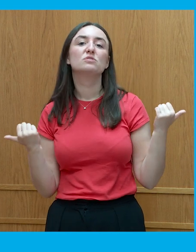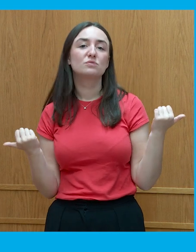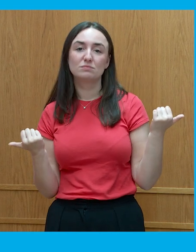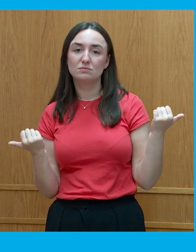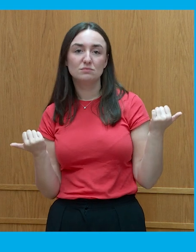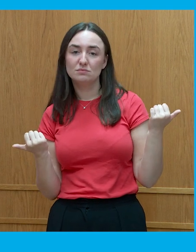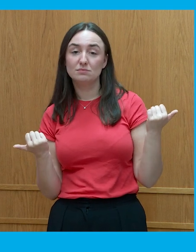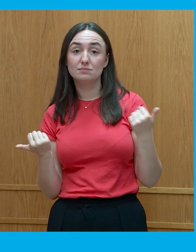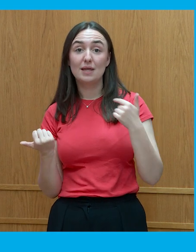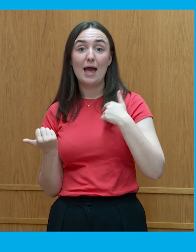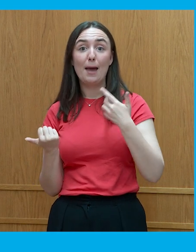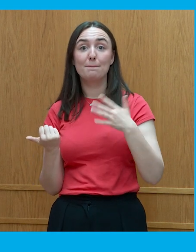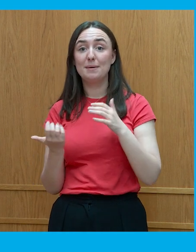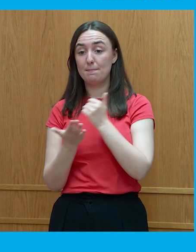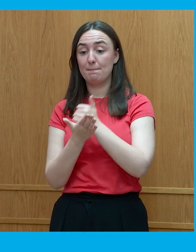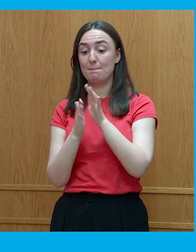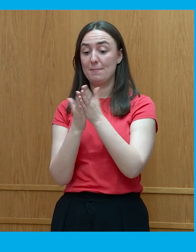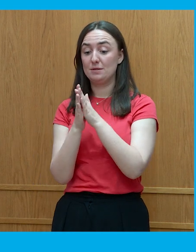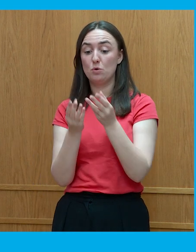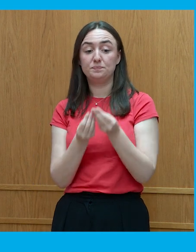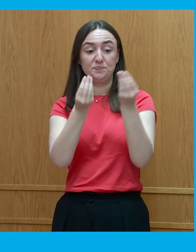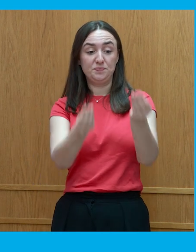put a passport in the hands of both my children when they were